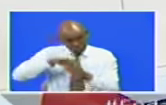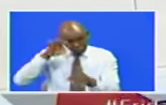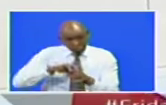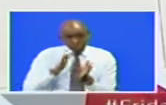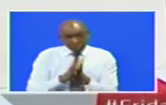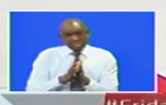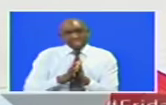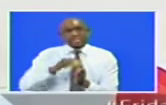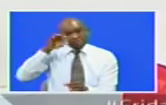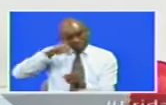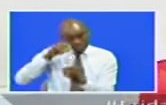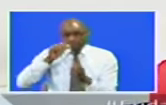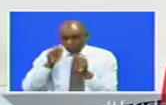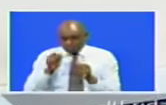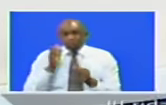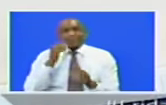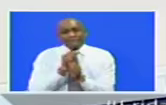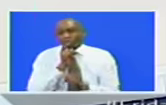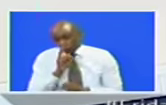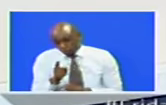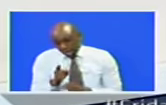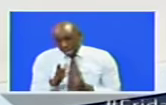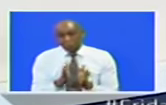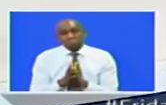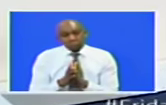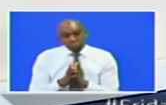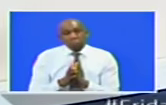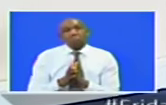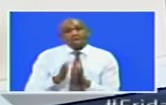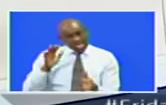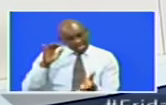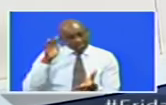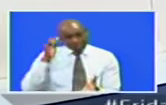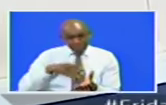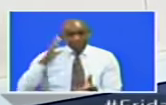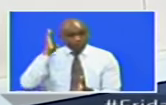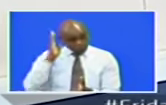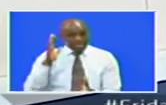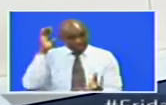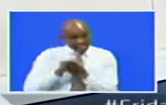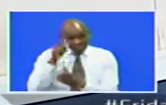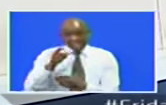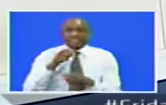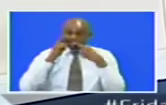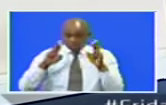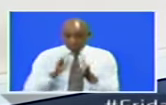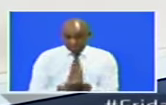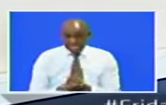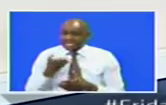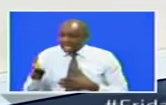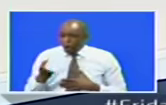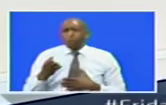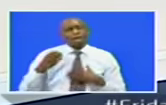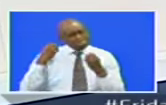the polling station will actually ensure credibility of the process and confidence in the process. And we've gotten quite an